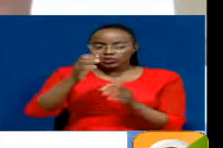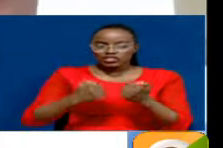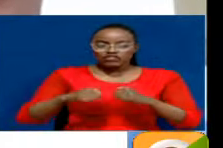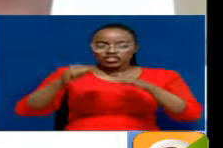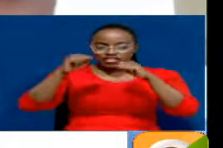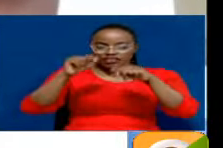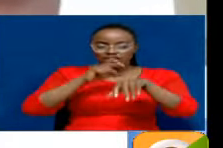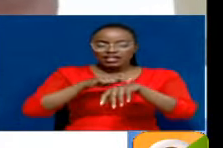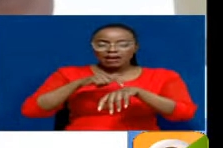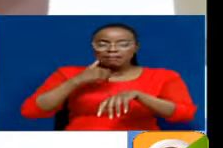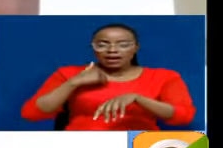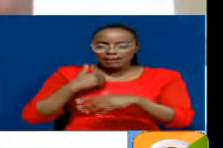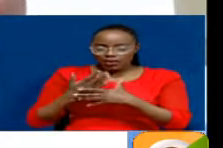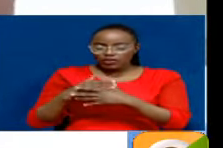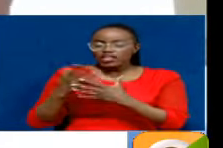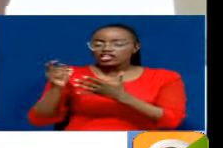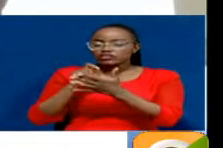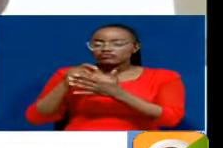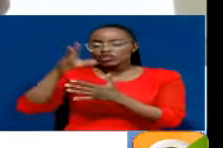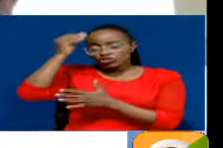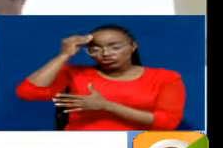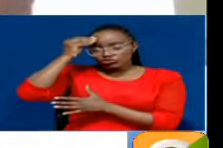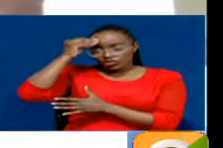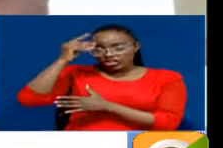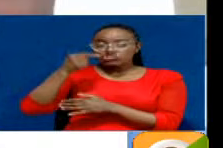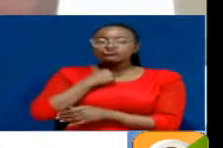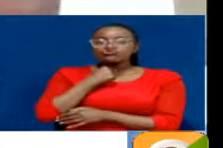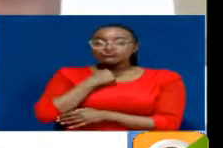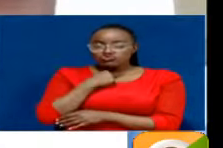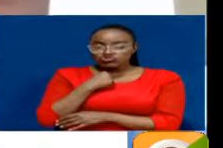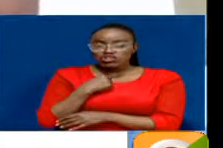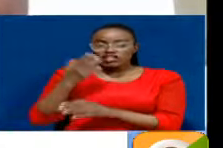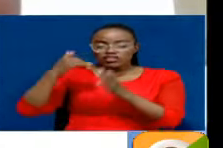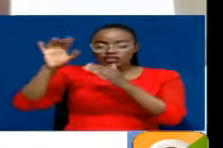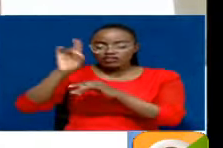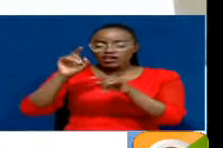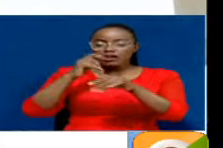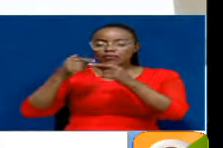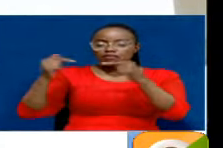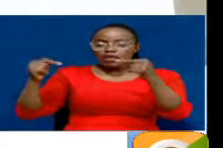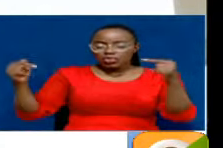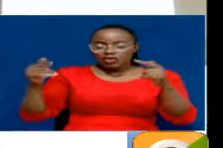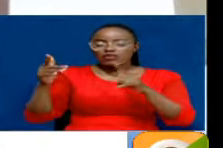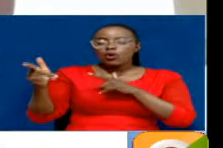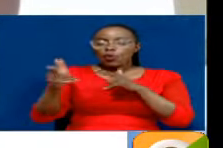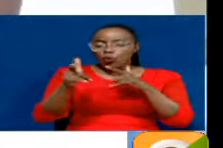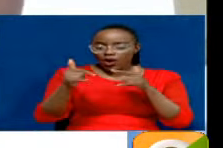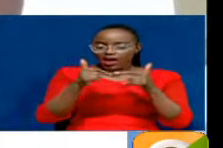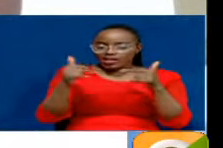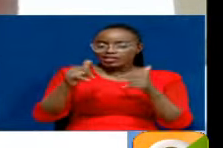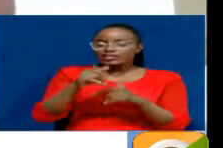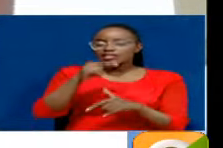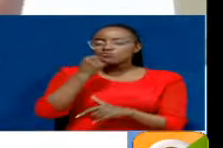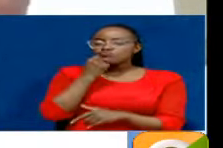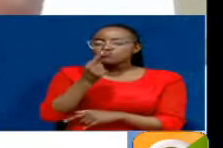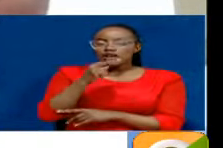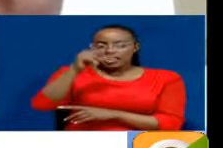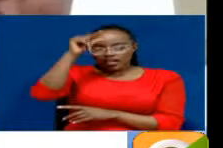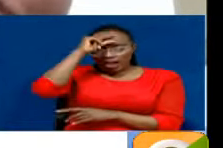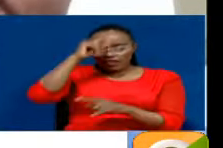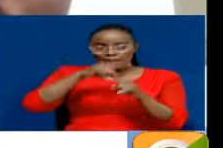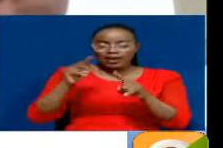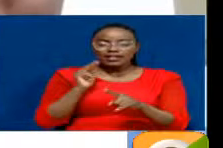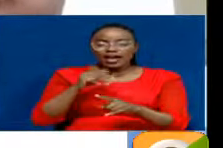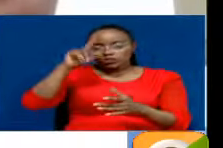chairman, and I was the treasurer of the student union in the University of Nairobi when you were radicals battering the Moi government. But because that much